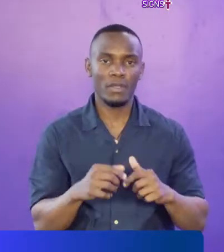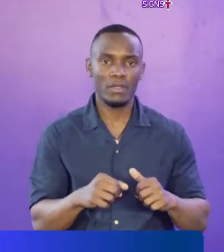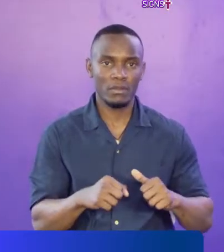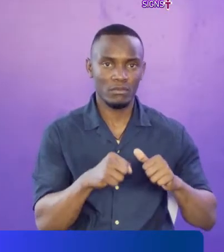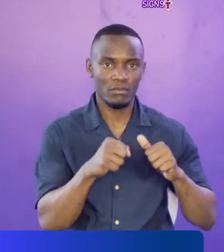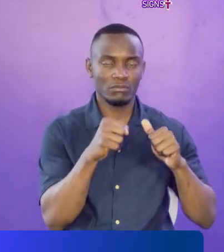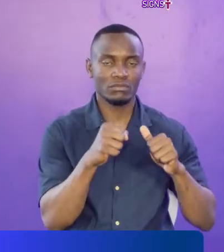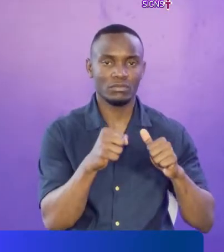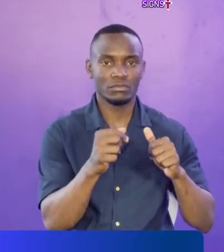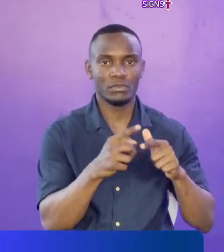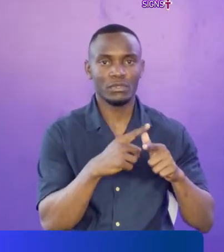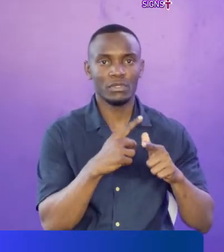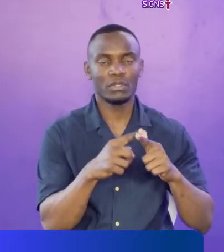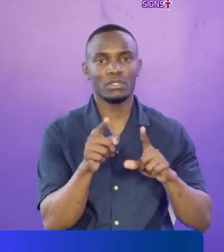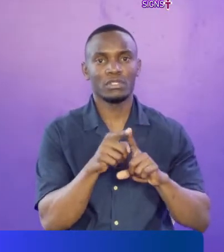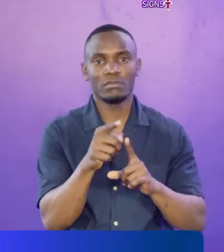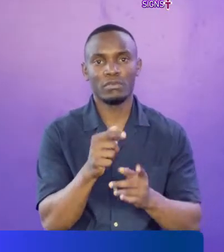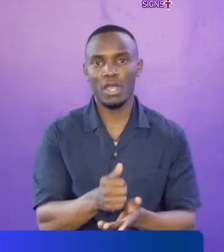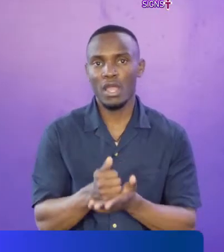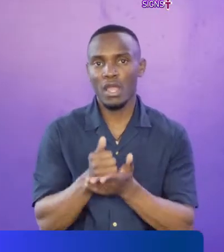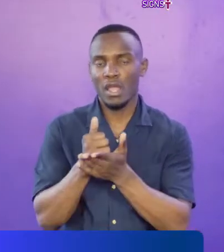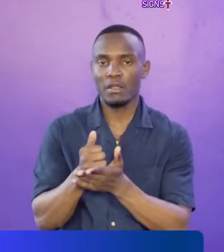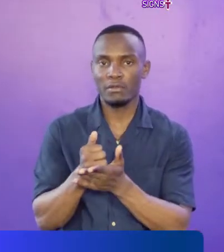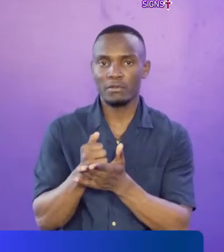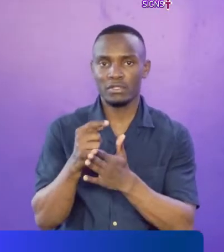also assists us at the secretariat level